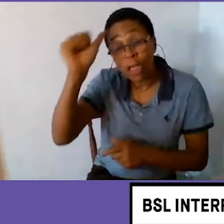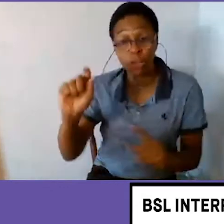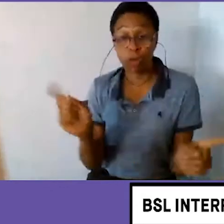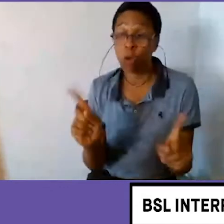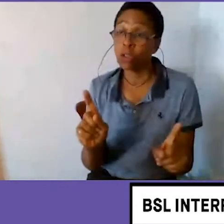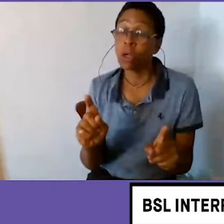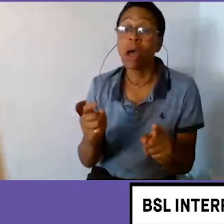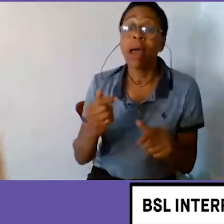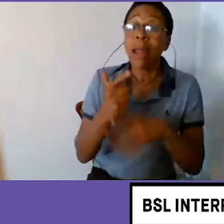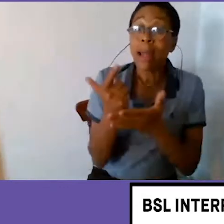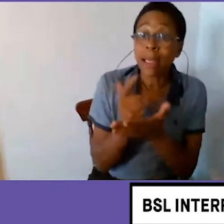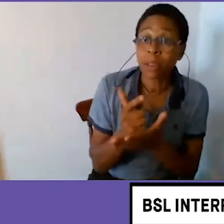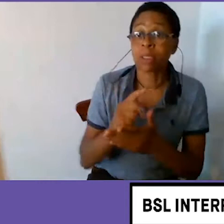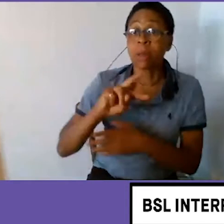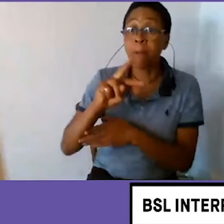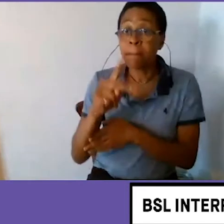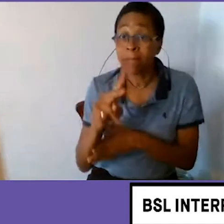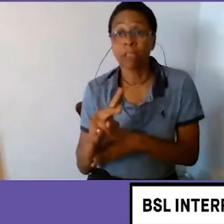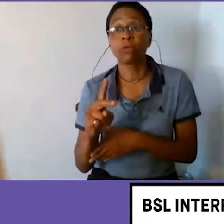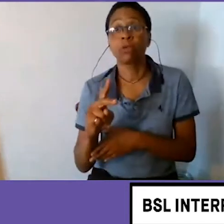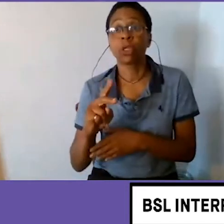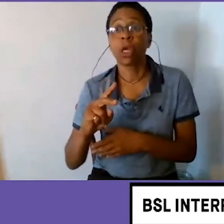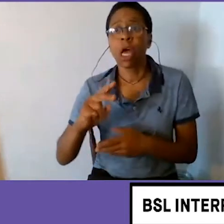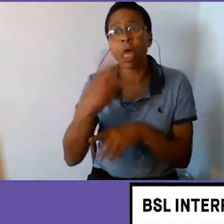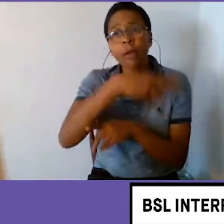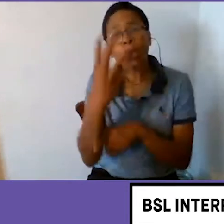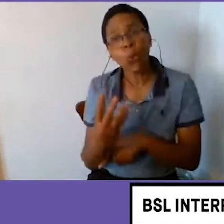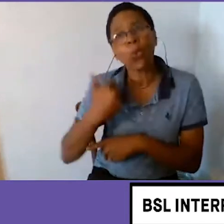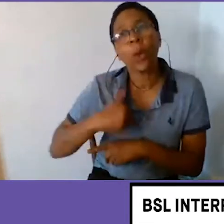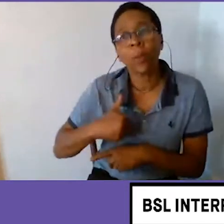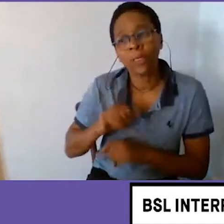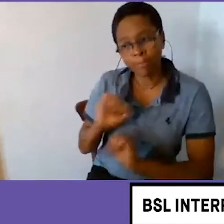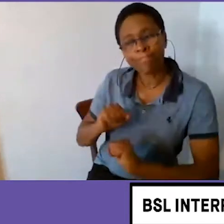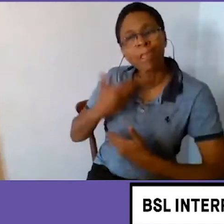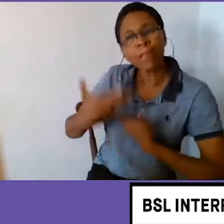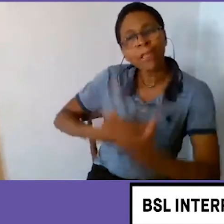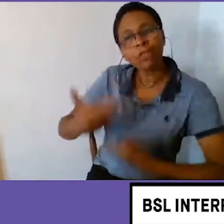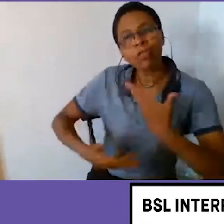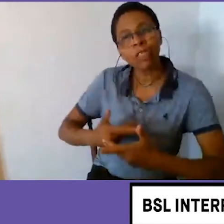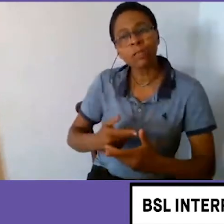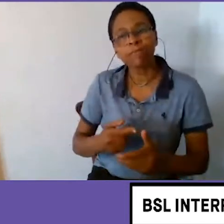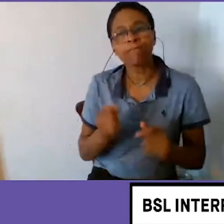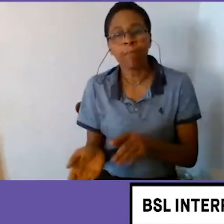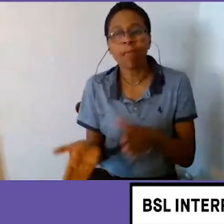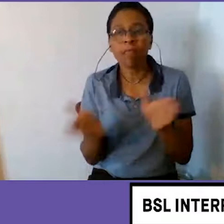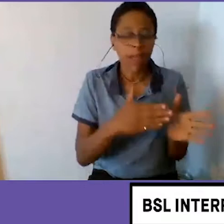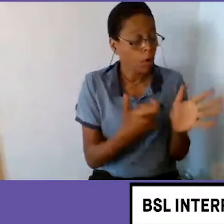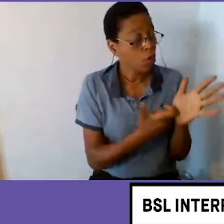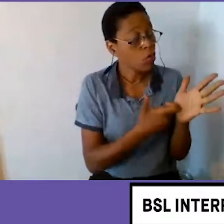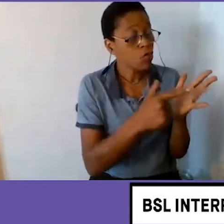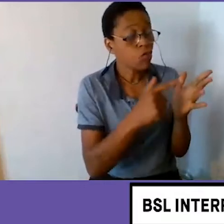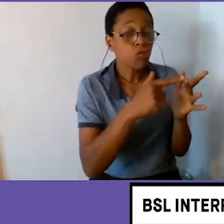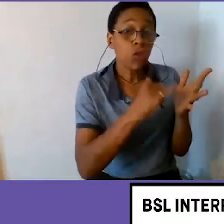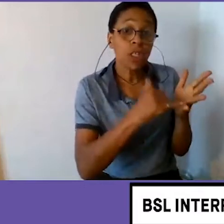stories. Thank you very much. And Womxn. Hello, thank you very much for having me. My name is Womxn Tabuni.